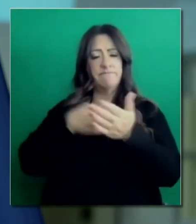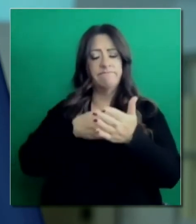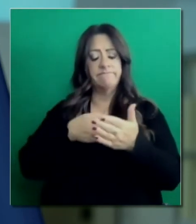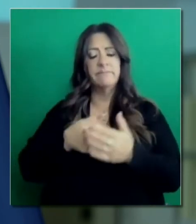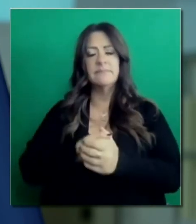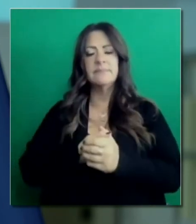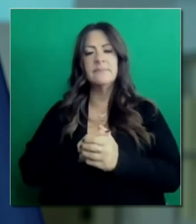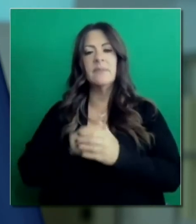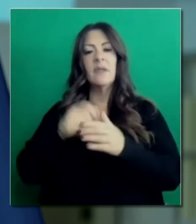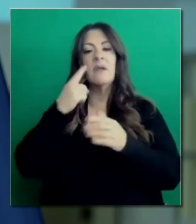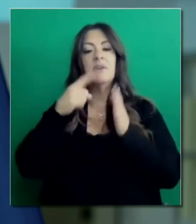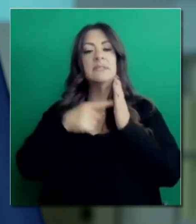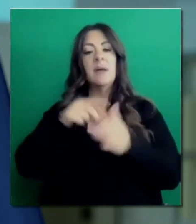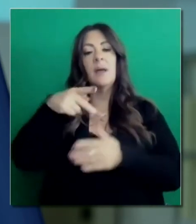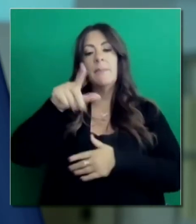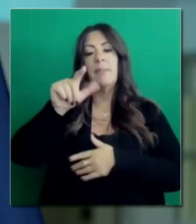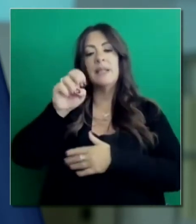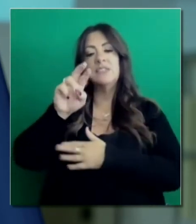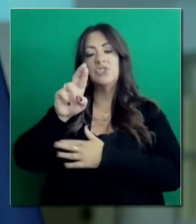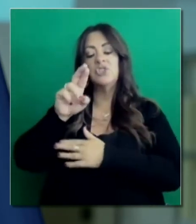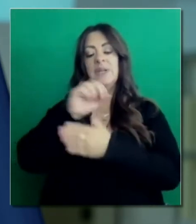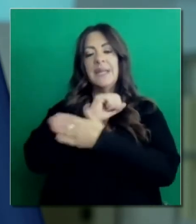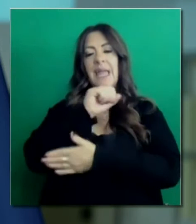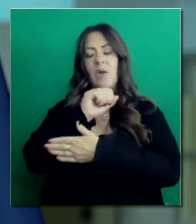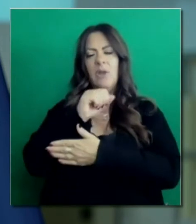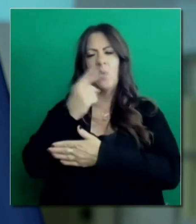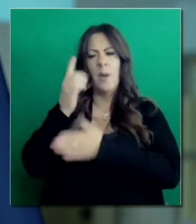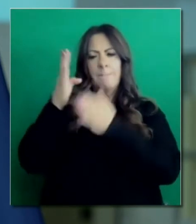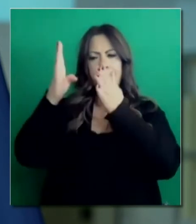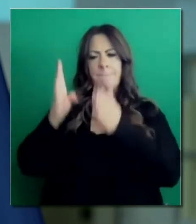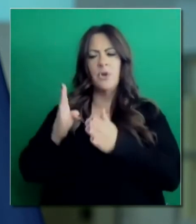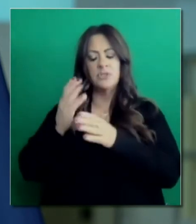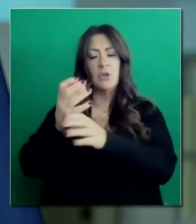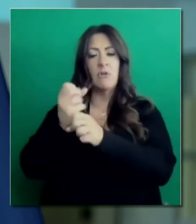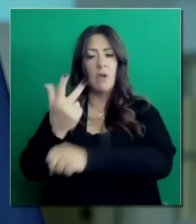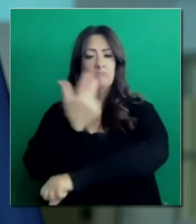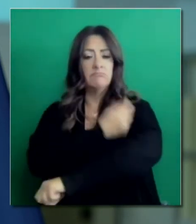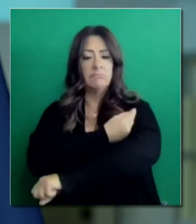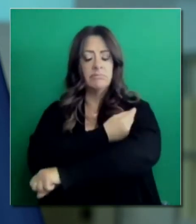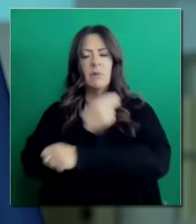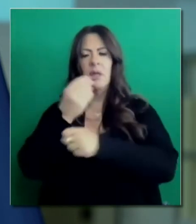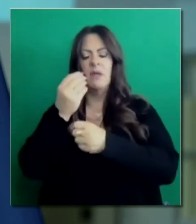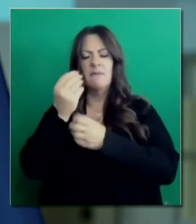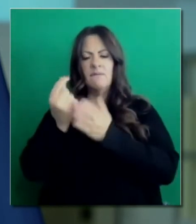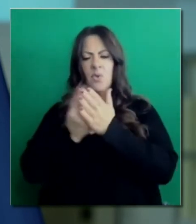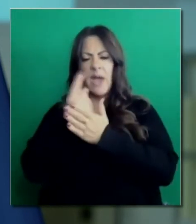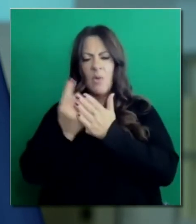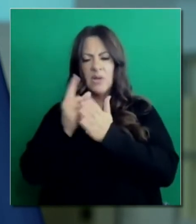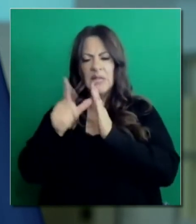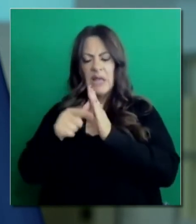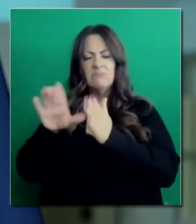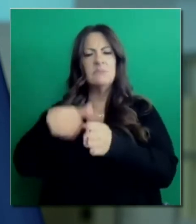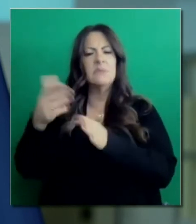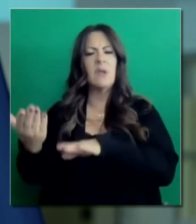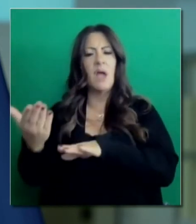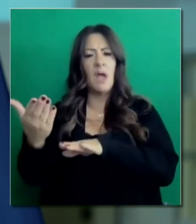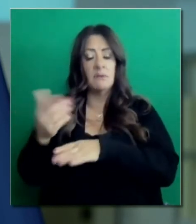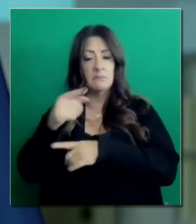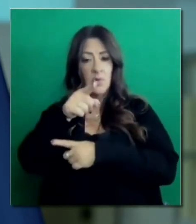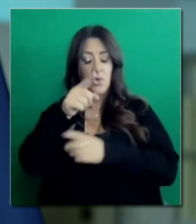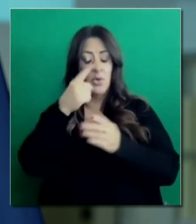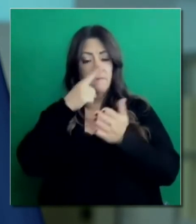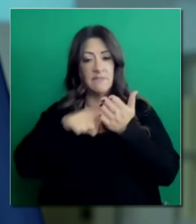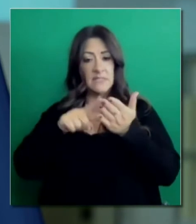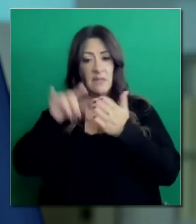an individual died hours after receiving the vaccine. Is the state investigating this? And preliminarily, what does public health believe